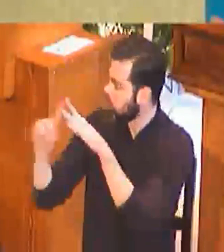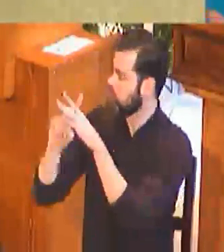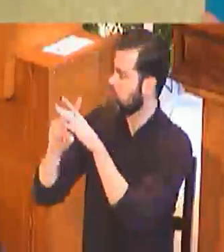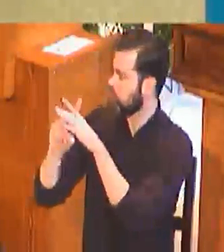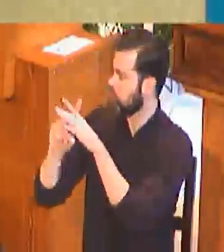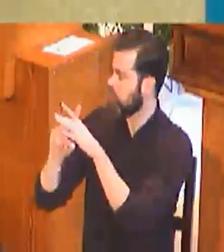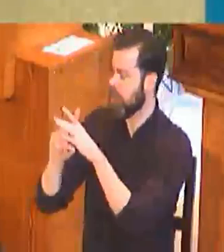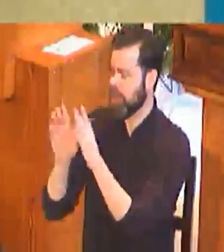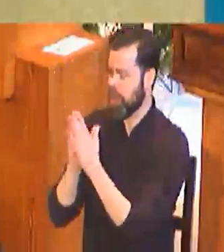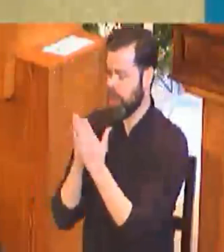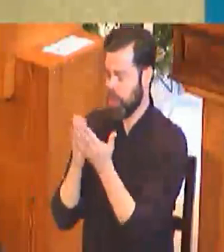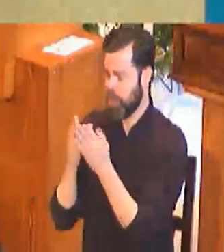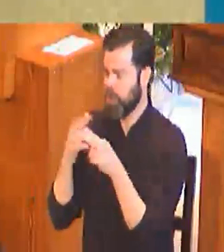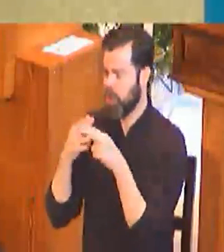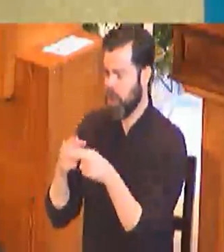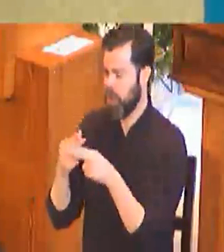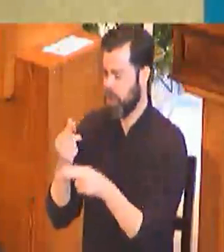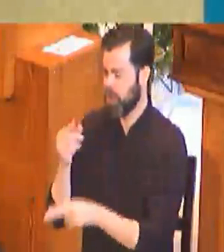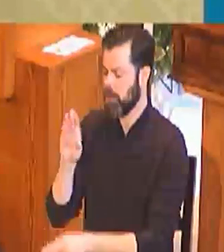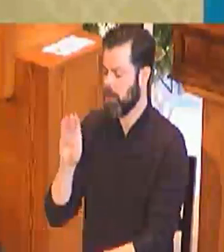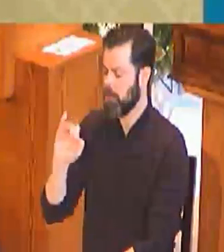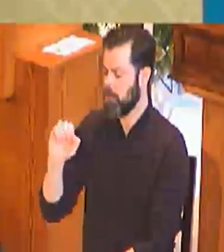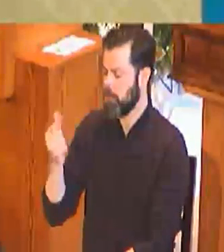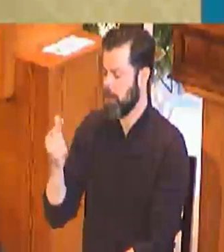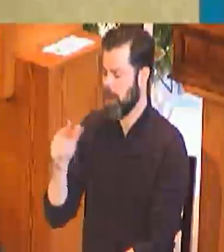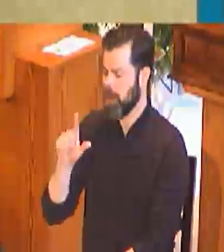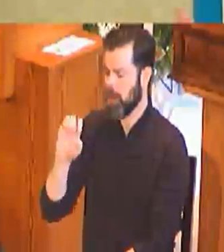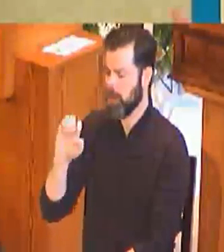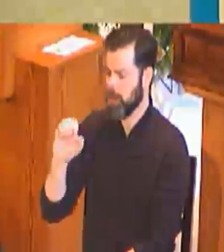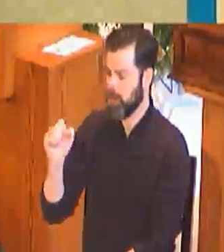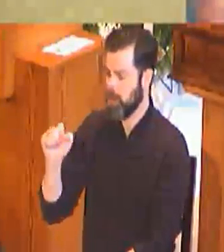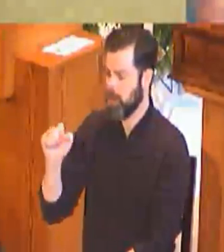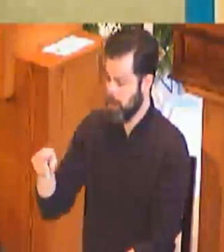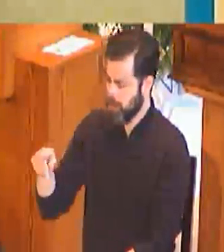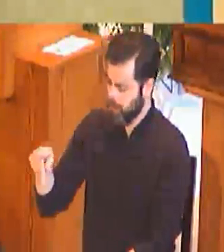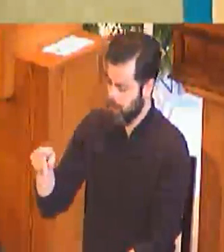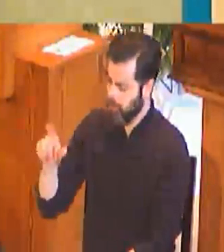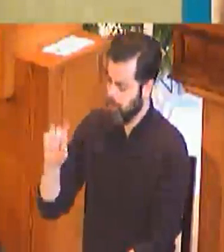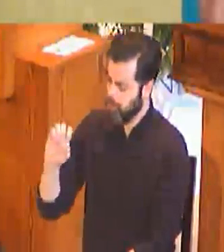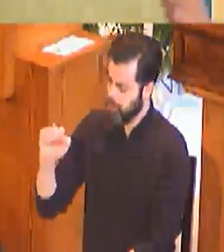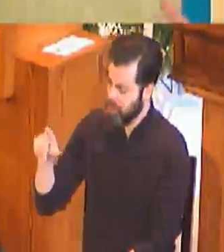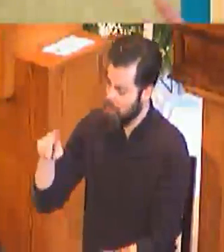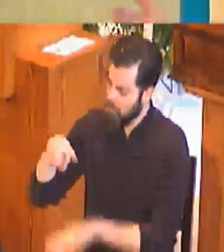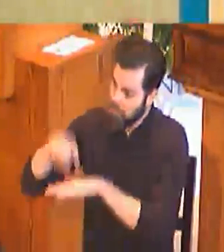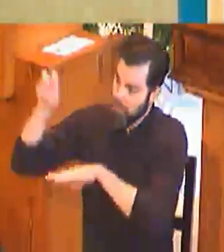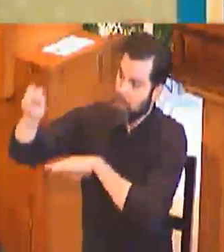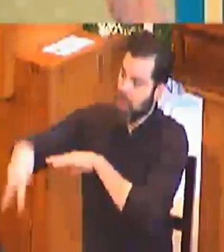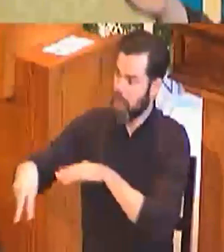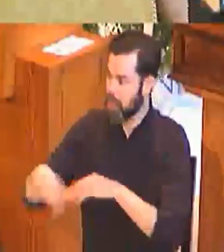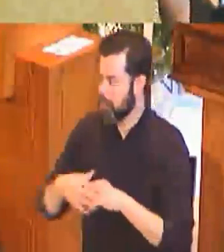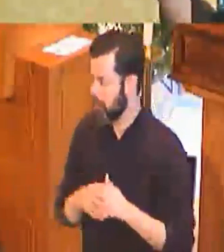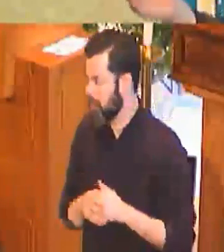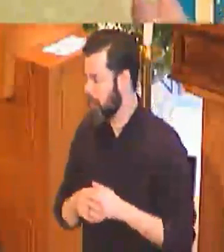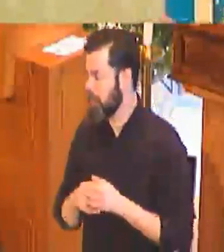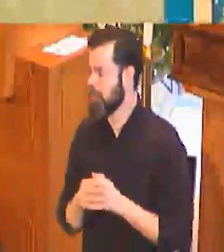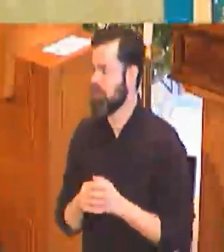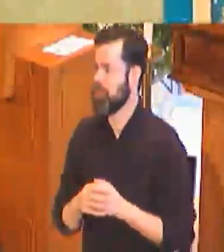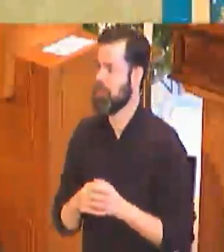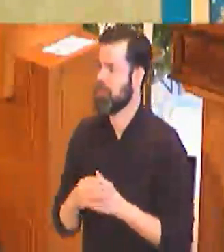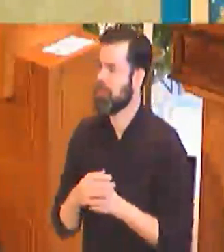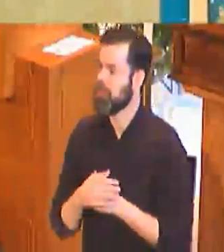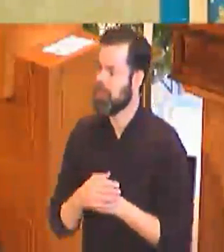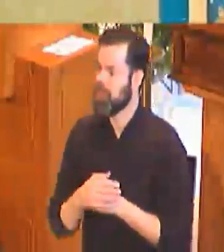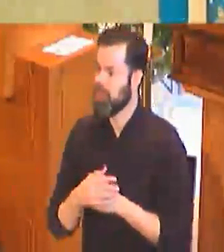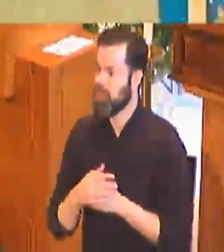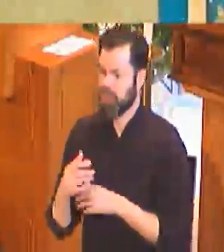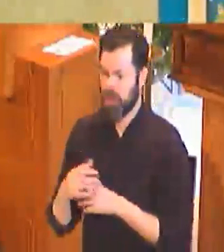book, that can only happen when we are truly willing to break the conscious and subconscious chains